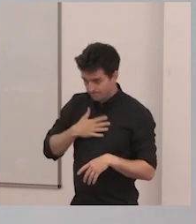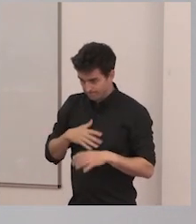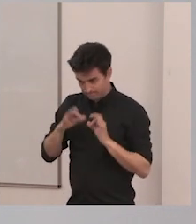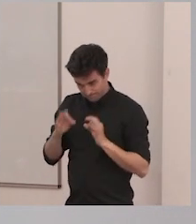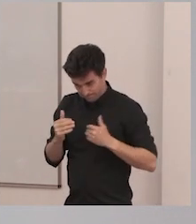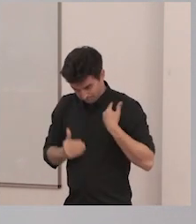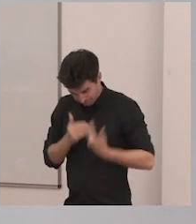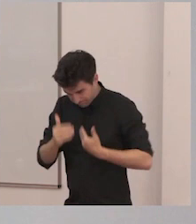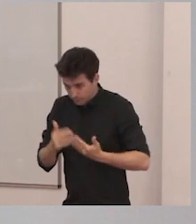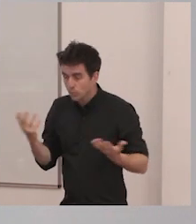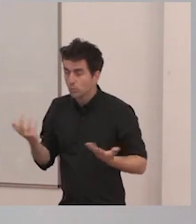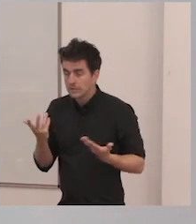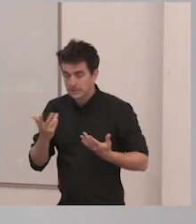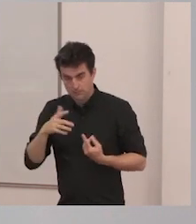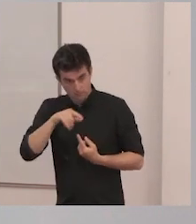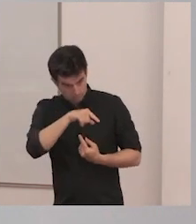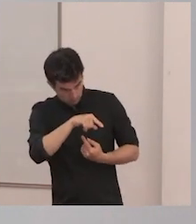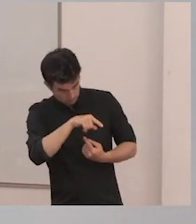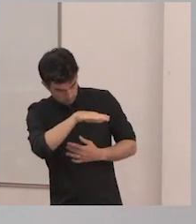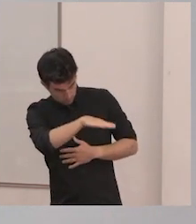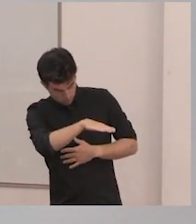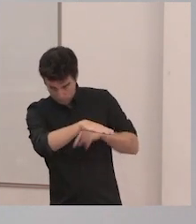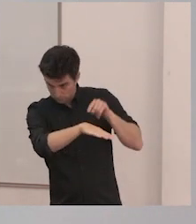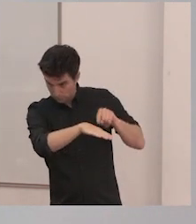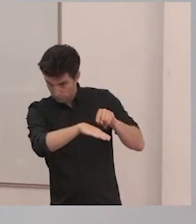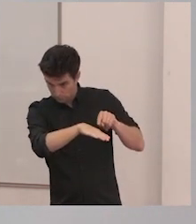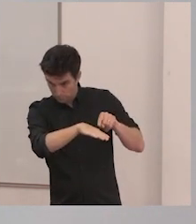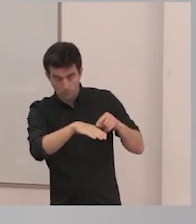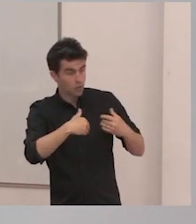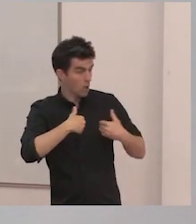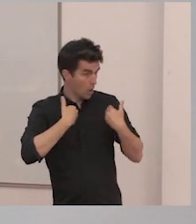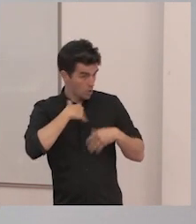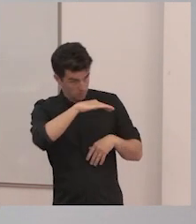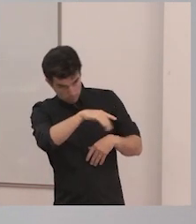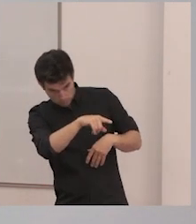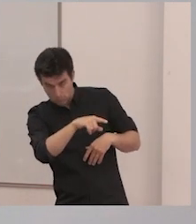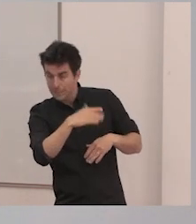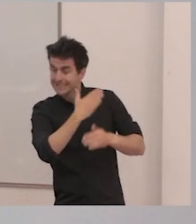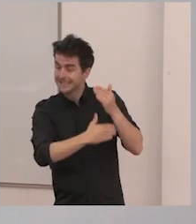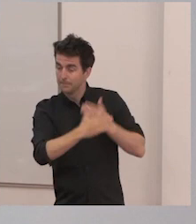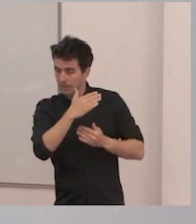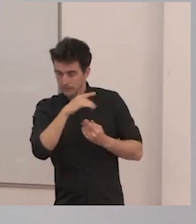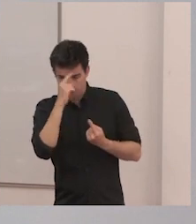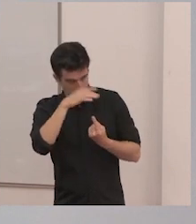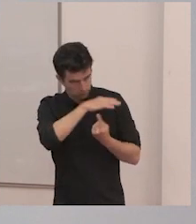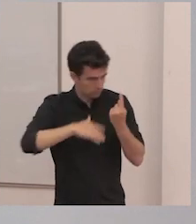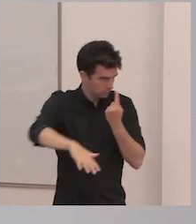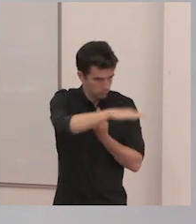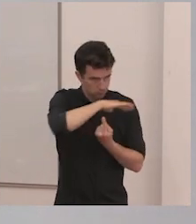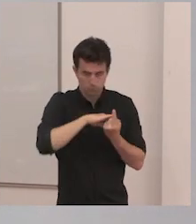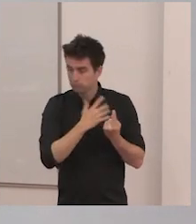be politically active. As we can see, youth can be very, very powerful